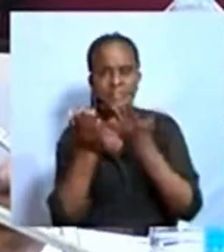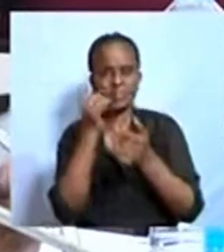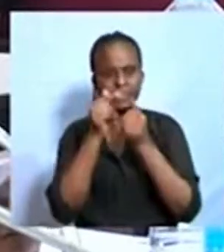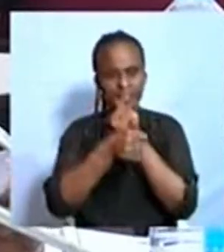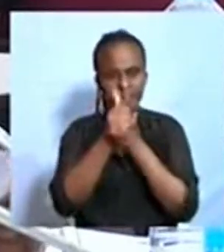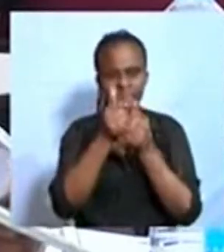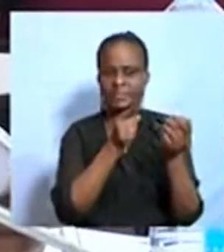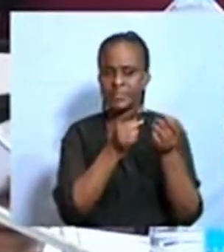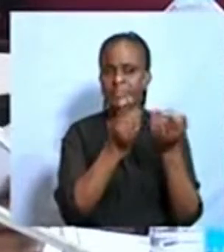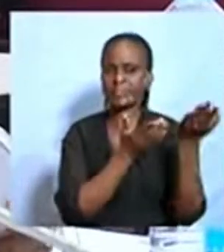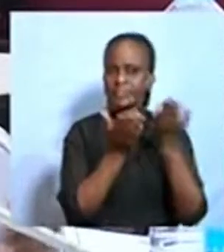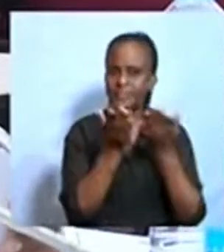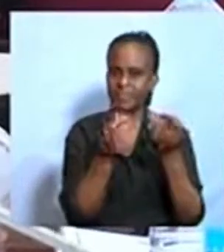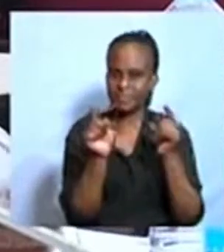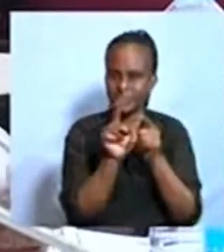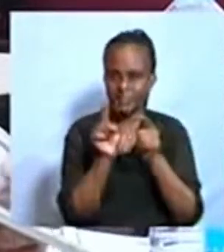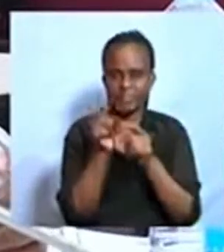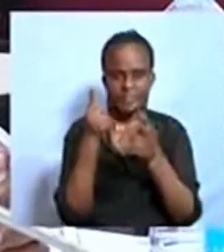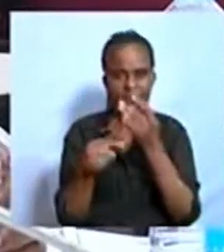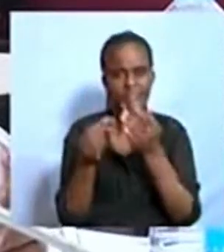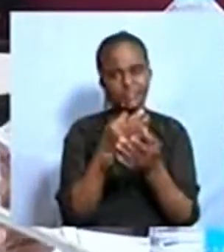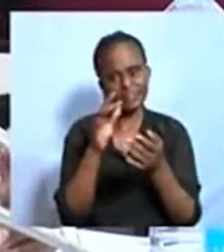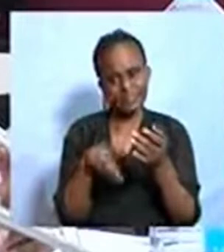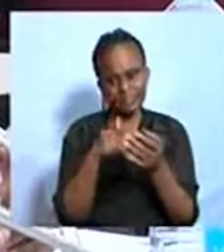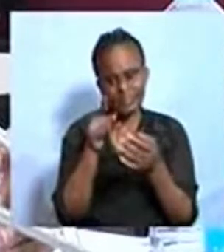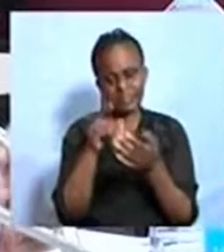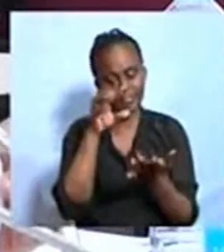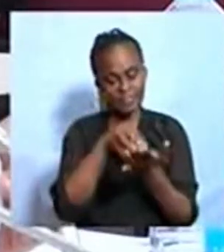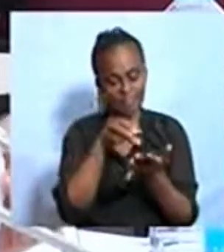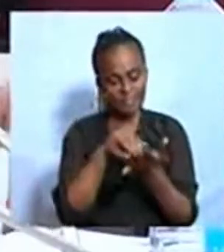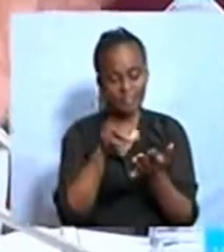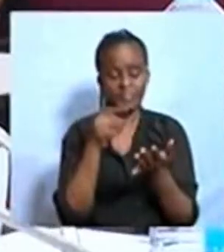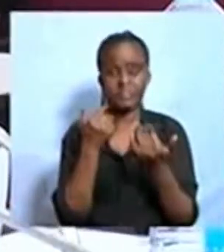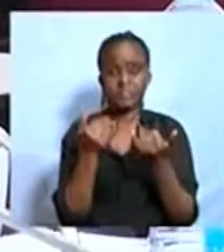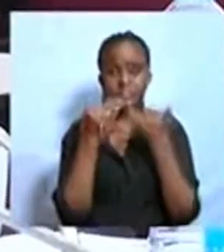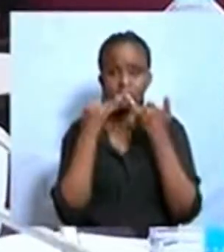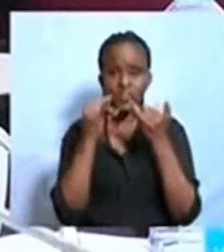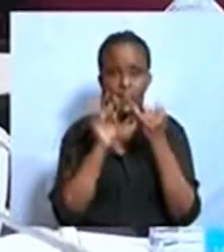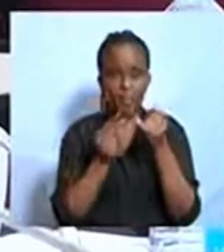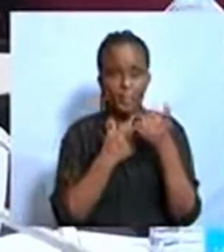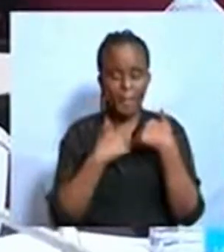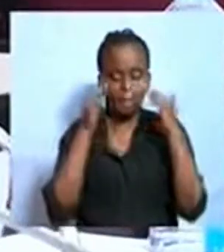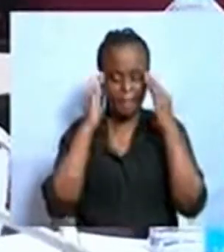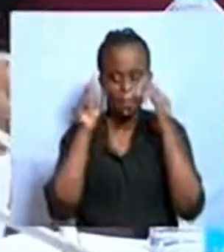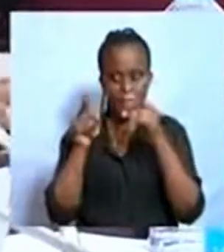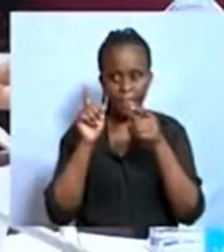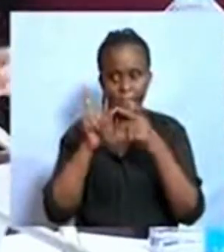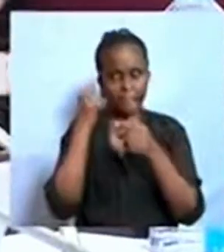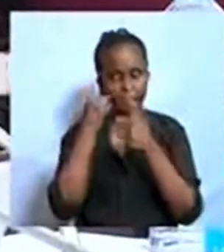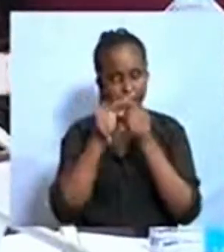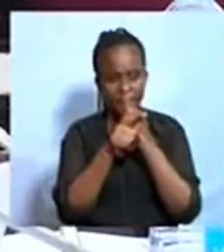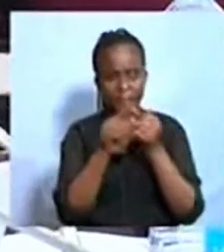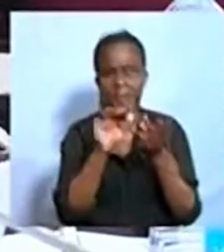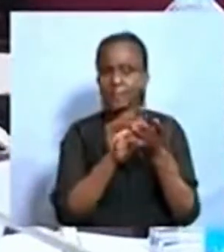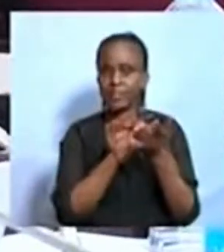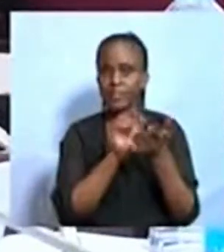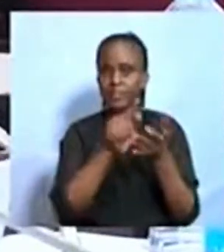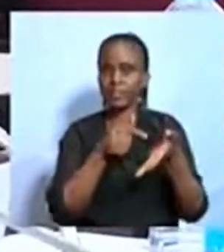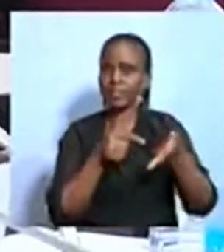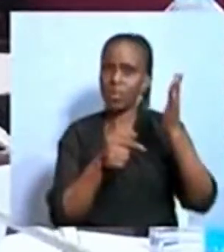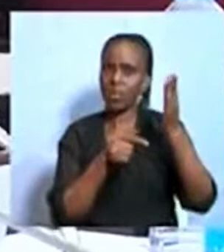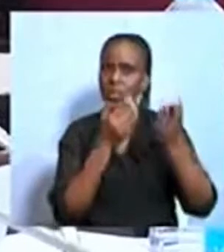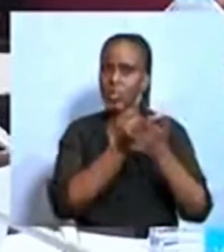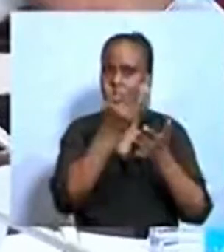these services are actually being sold. So these are the cases where you're told, we've attended to you, but for this particular medicine, go to the